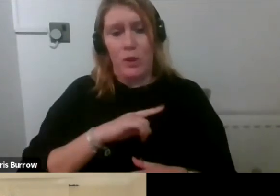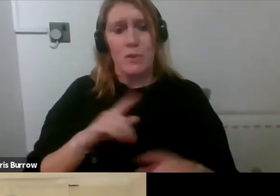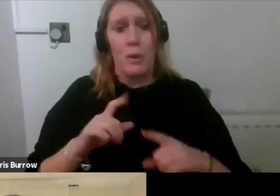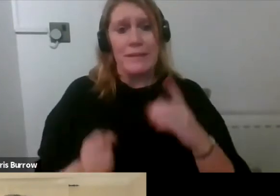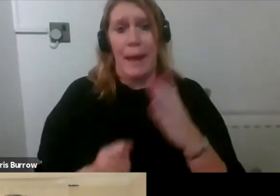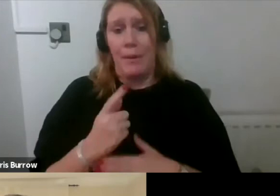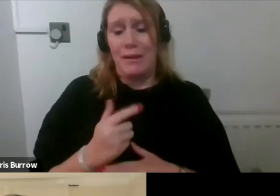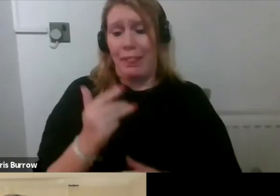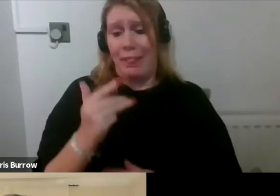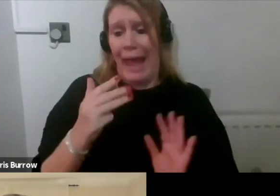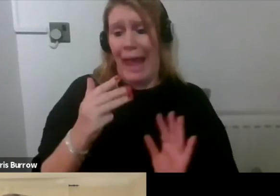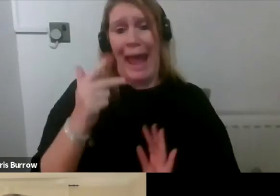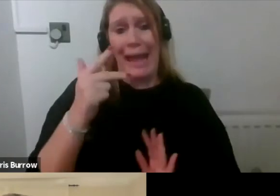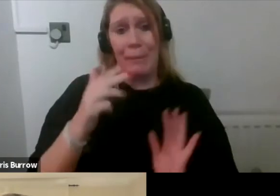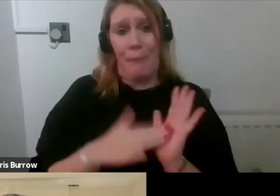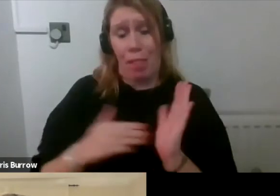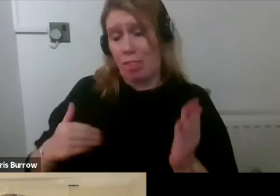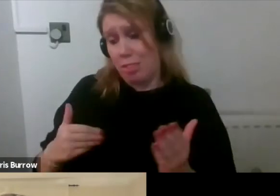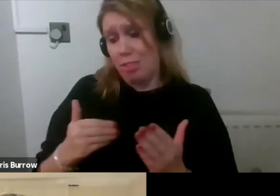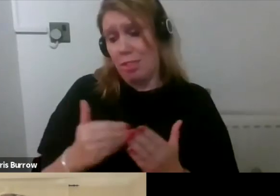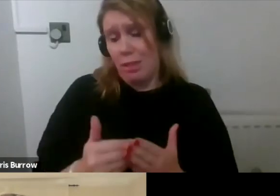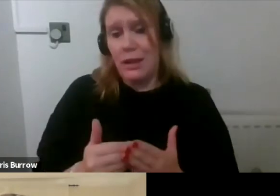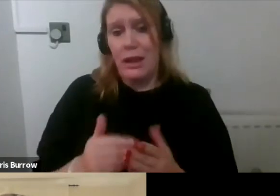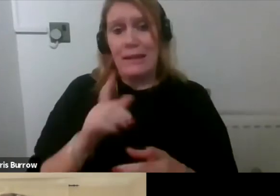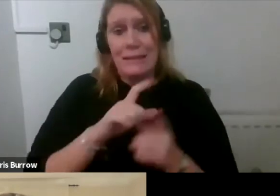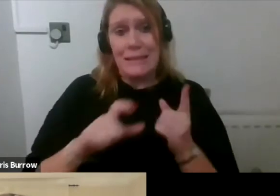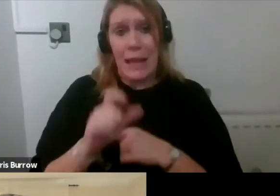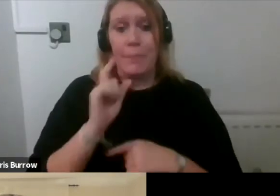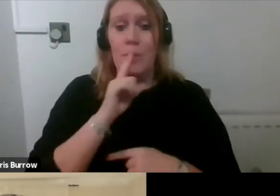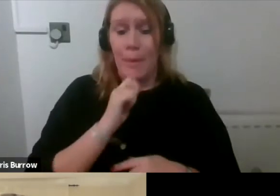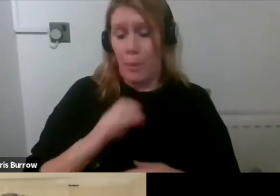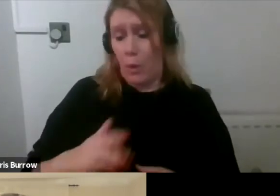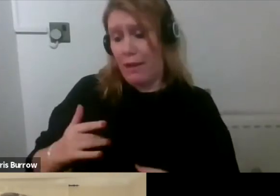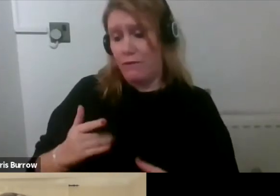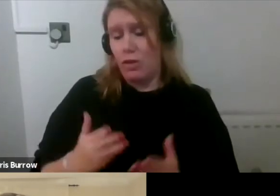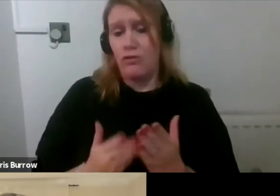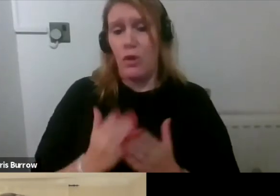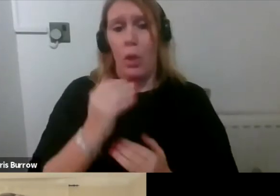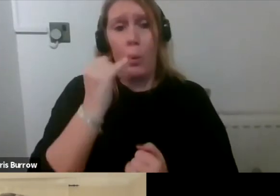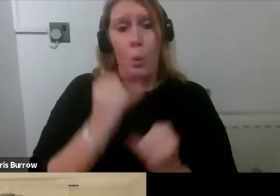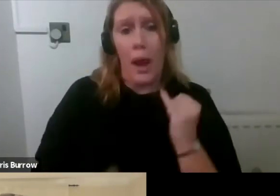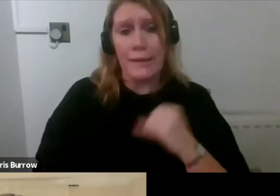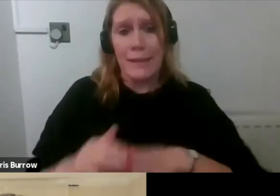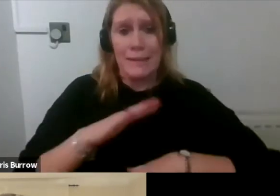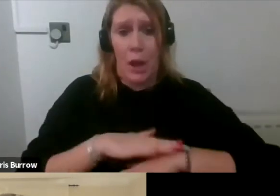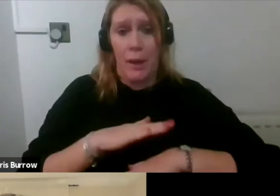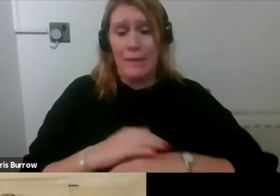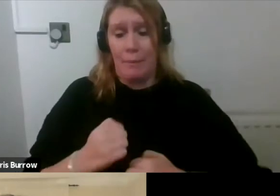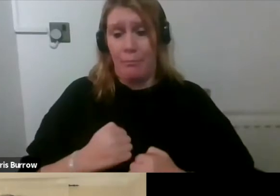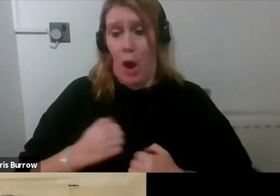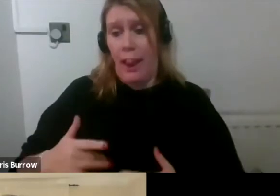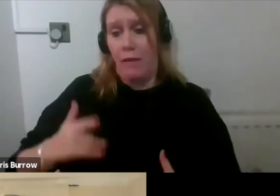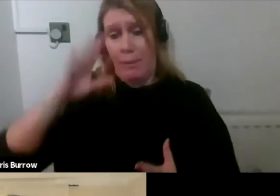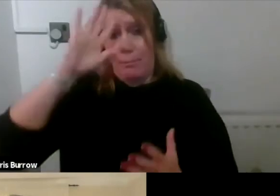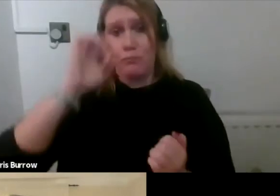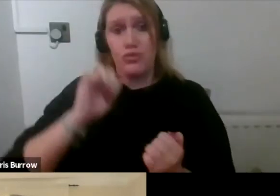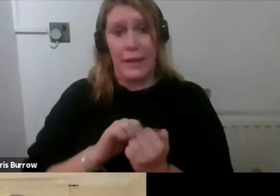8 months. But disabled people have lived through one of the worst times in my living memory.